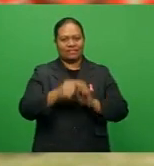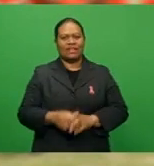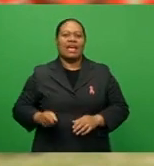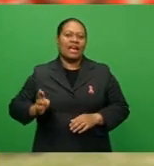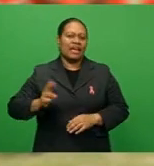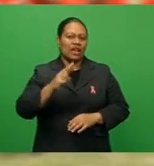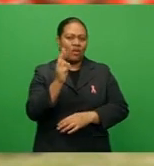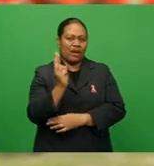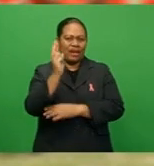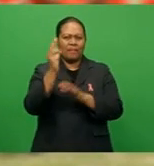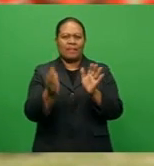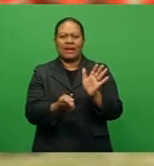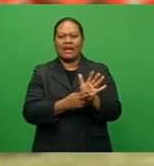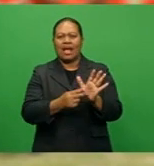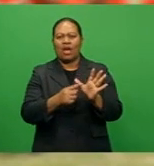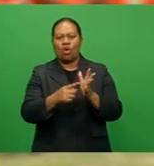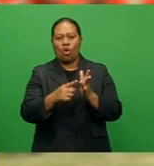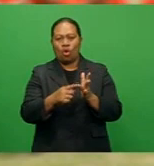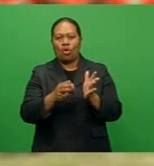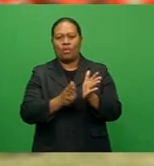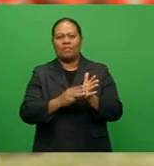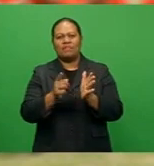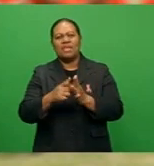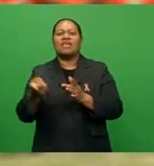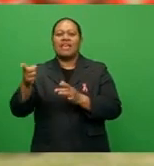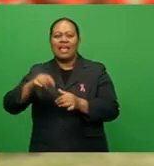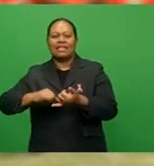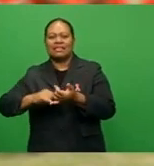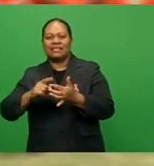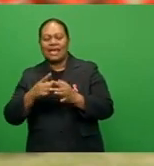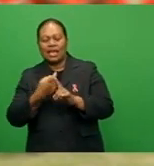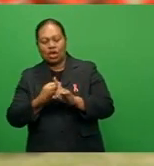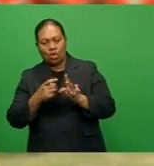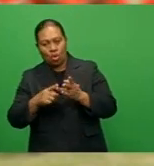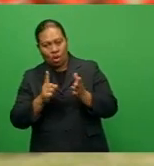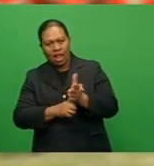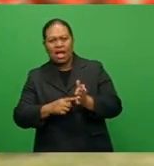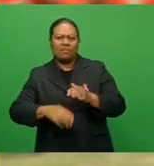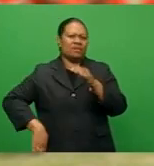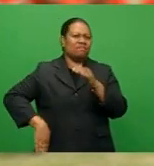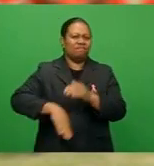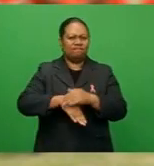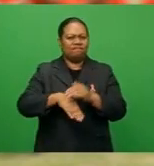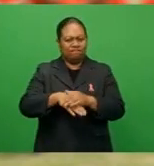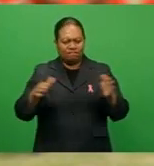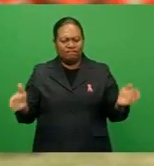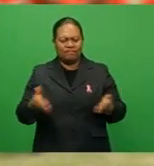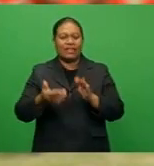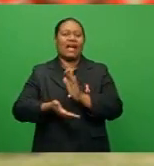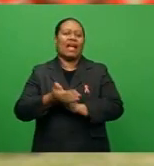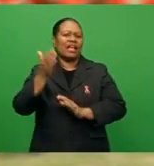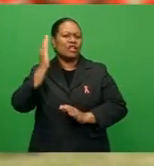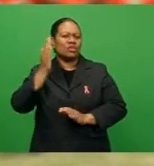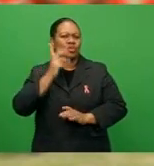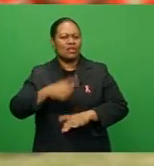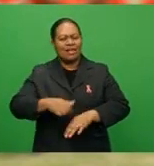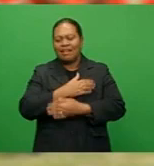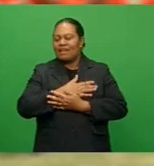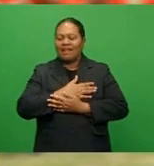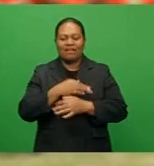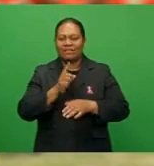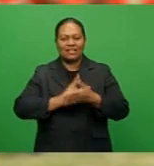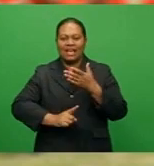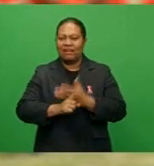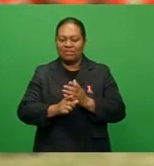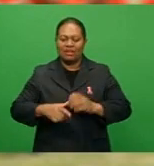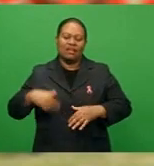Rewa reps Naomi and Sekola Wanganindrola have been playing football from high school and have loved every moment of the journey together.